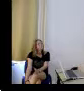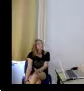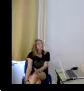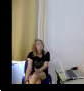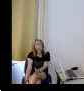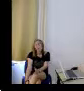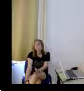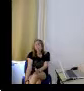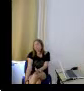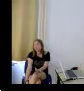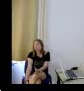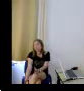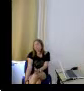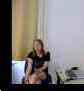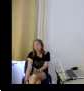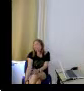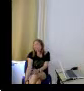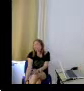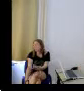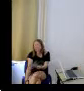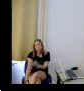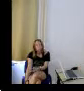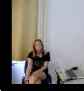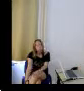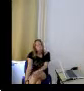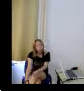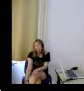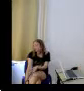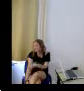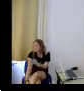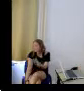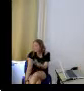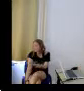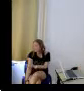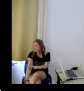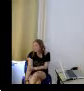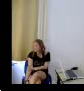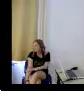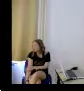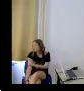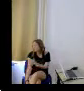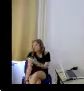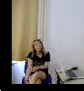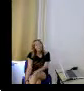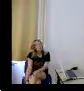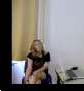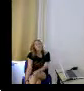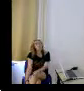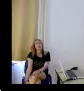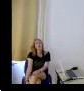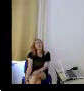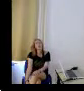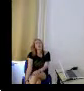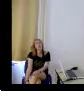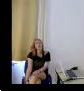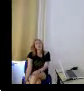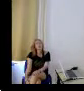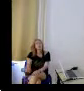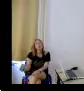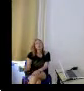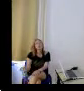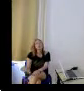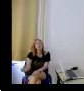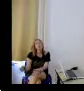more or less successful stories or so. The current project manager was also the head of the five dislocated units in Susana. And,